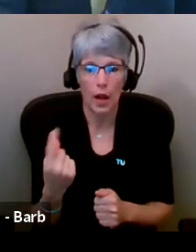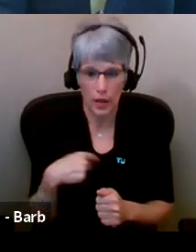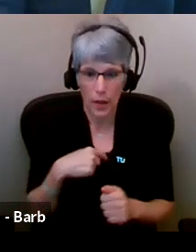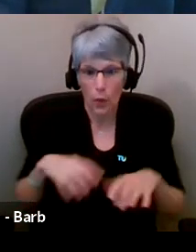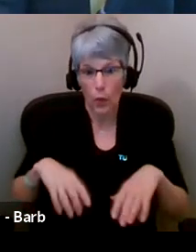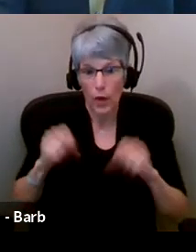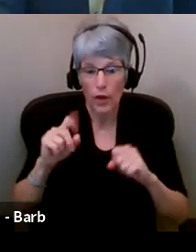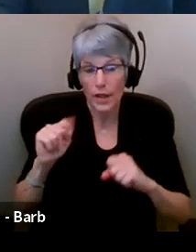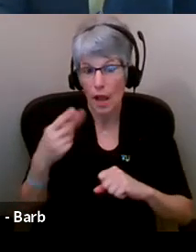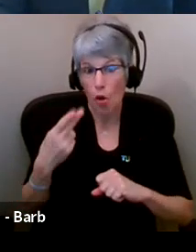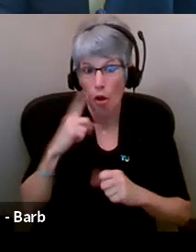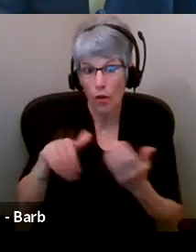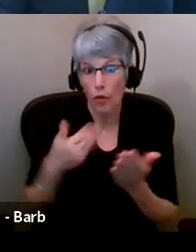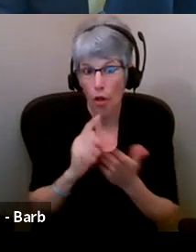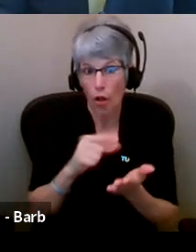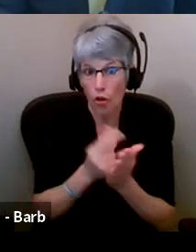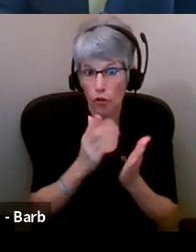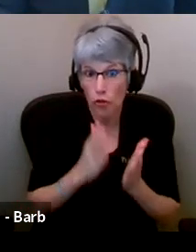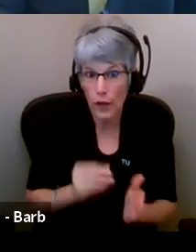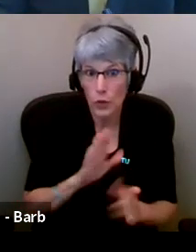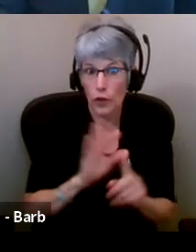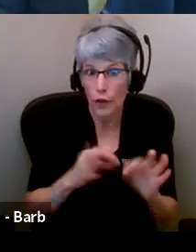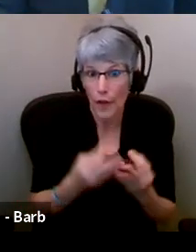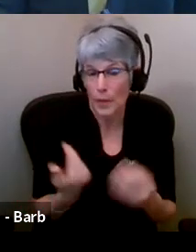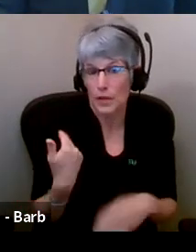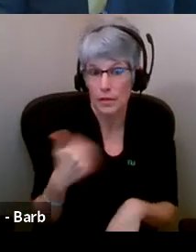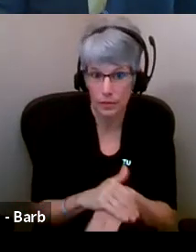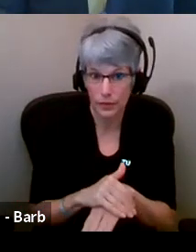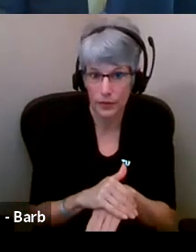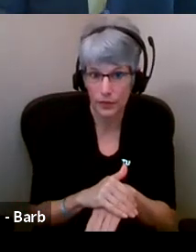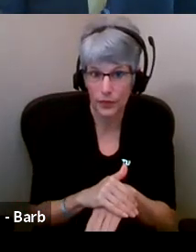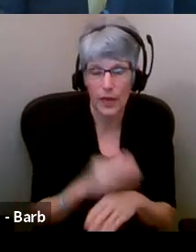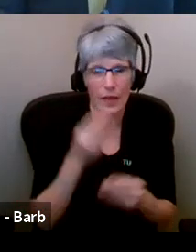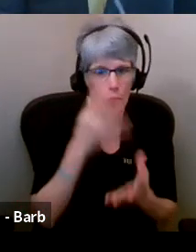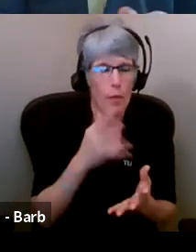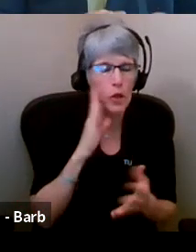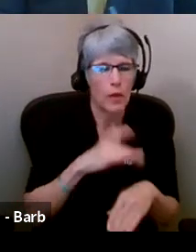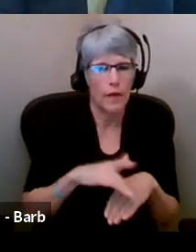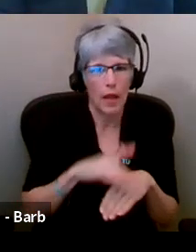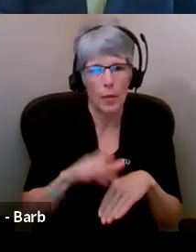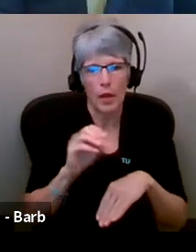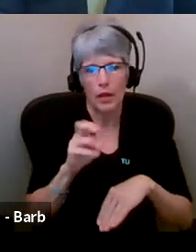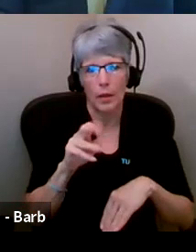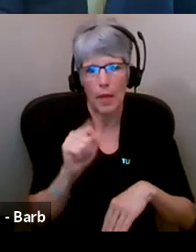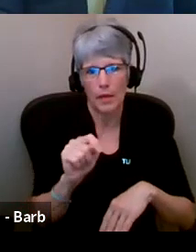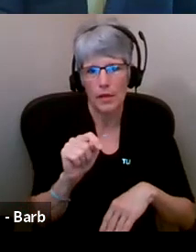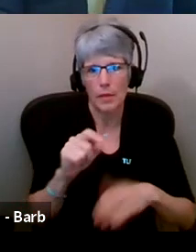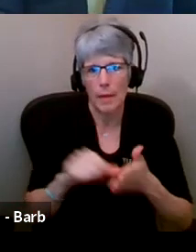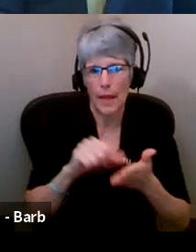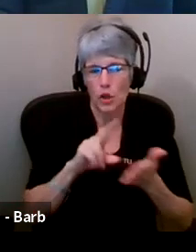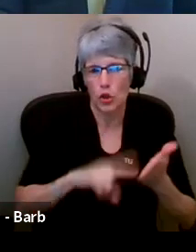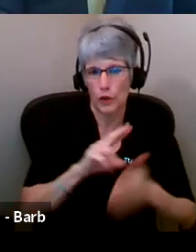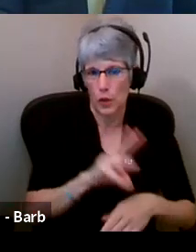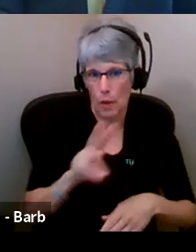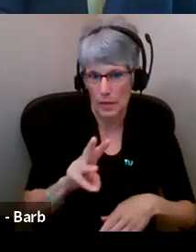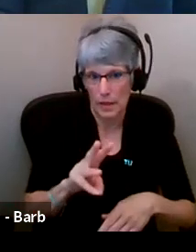hall for all of our graduates and their families last evening. That information will be available at the commencement page on the university website as well.